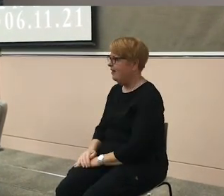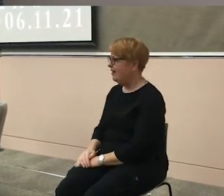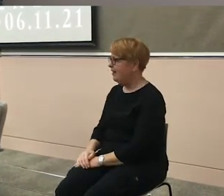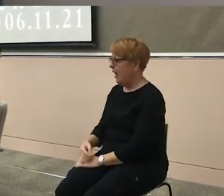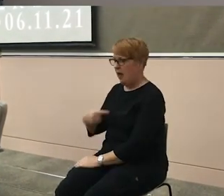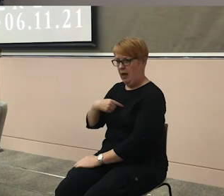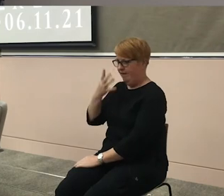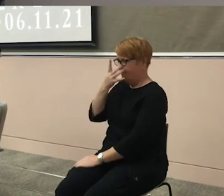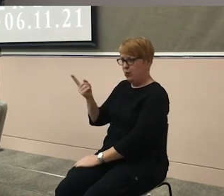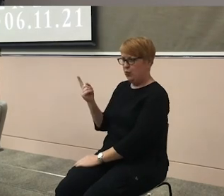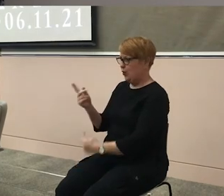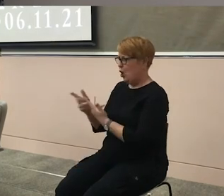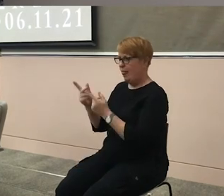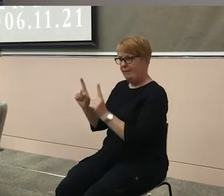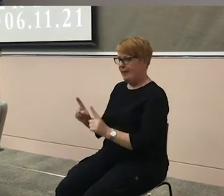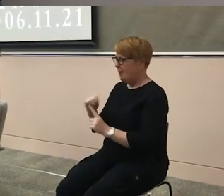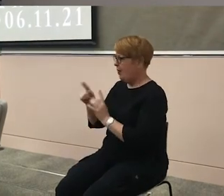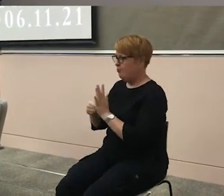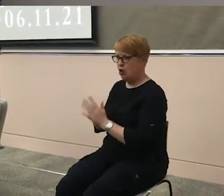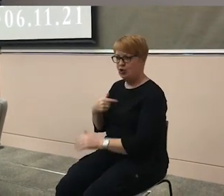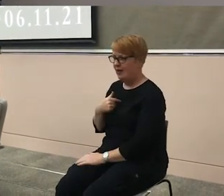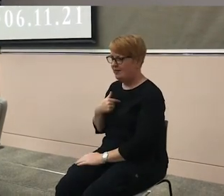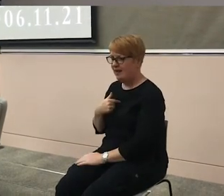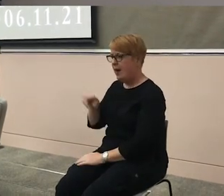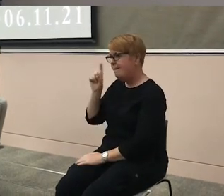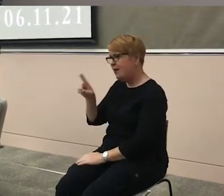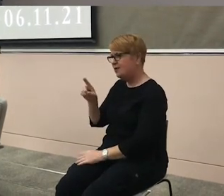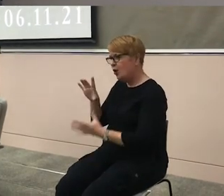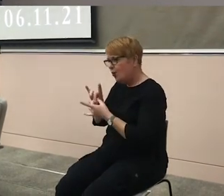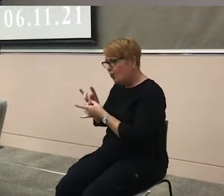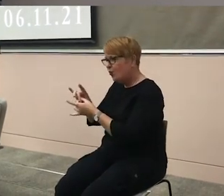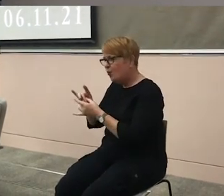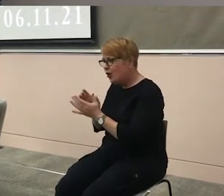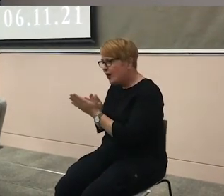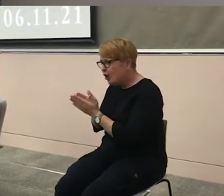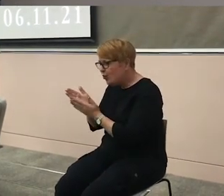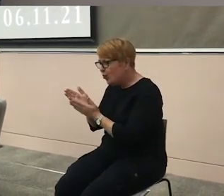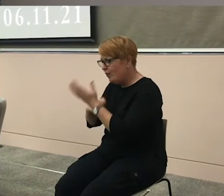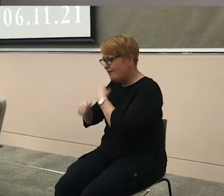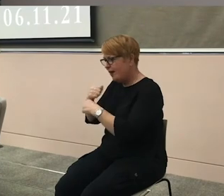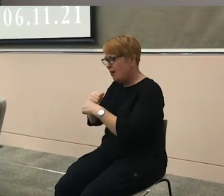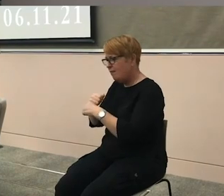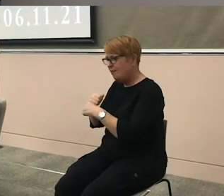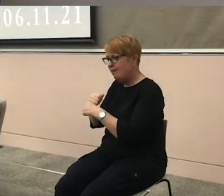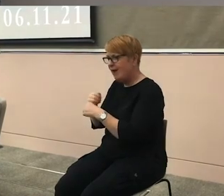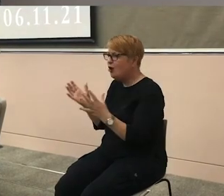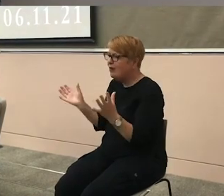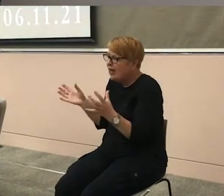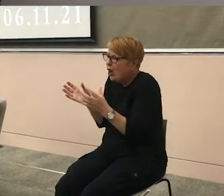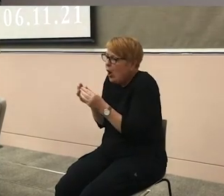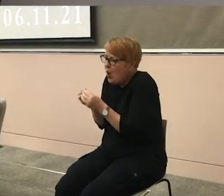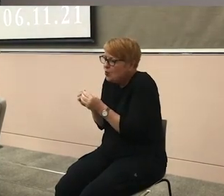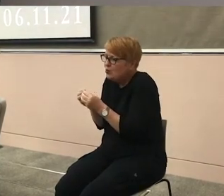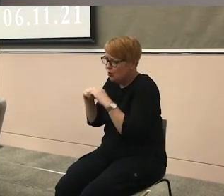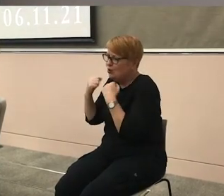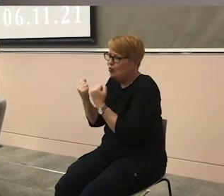in the project. And we've just kind of become, through working through the project, become a really close group. And we didn't know each other at all, and we live in the